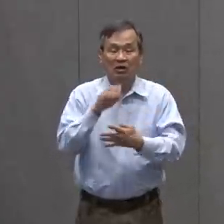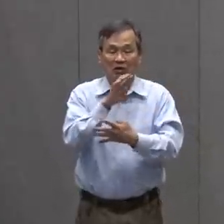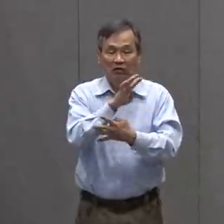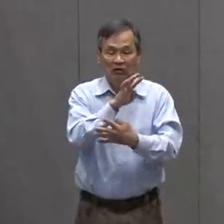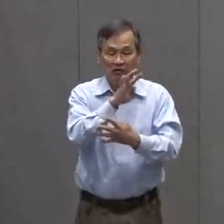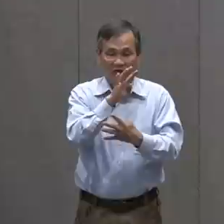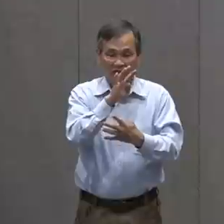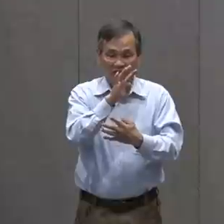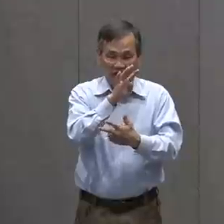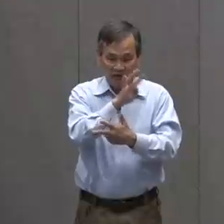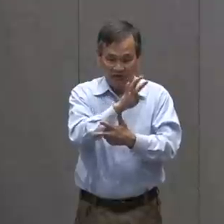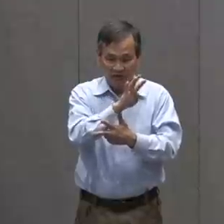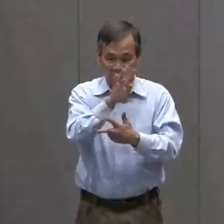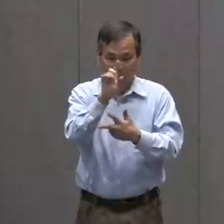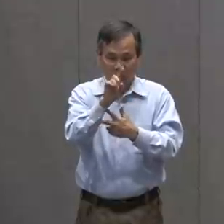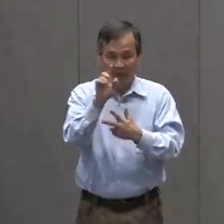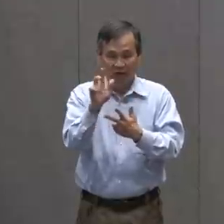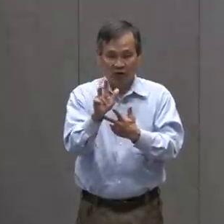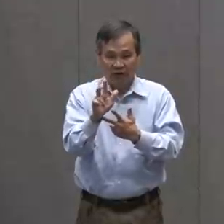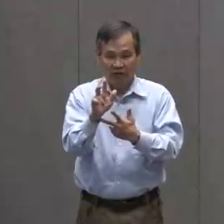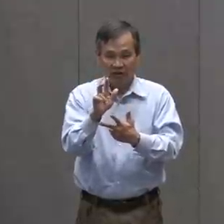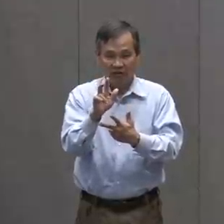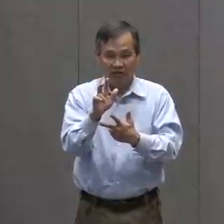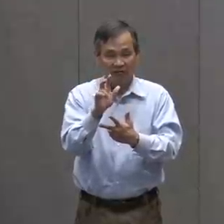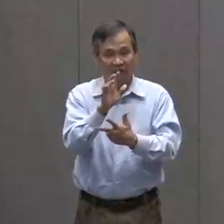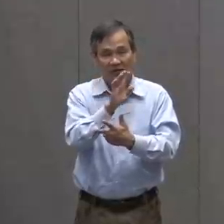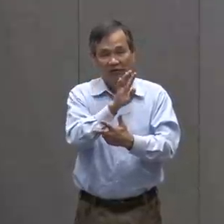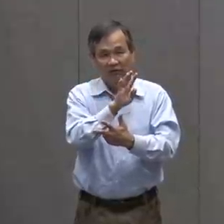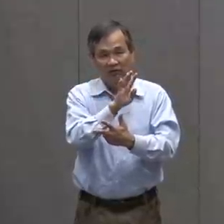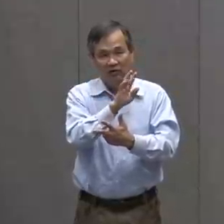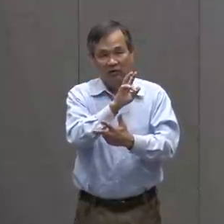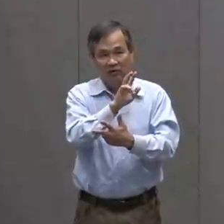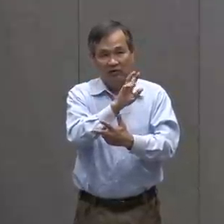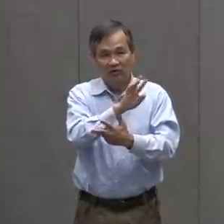So I could either do 3 times 4, I could do